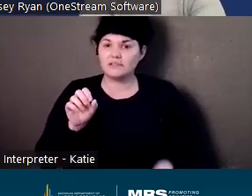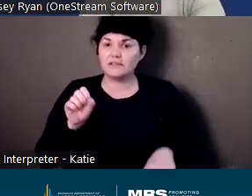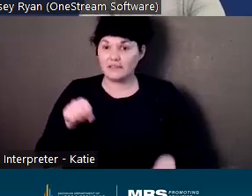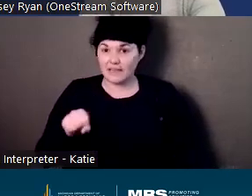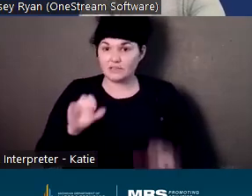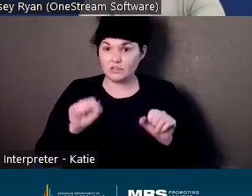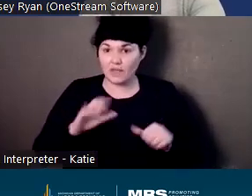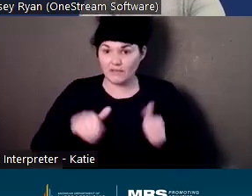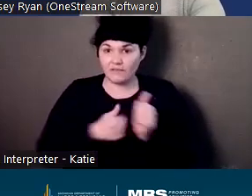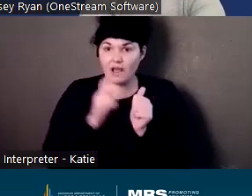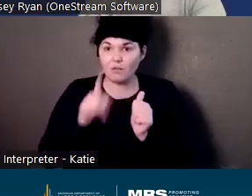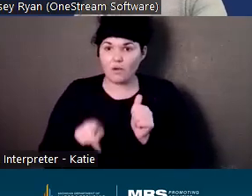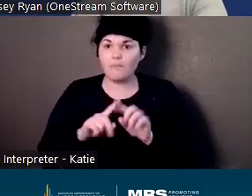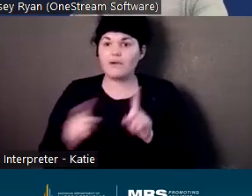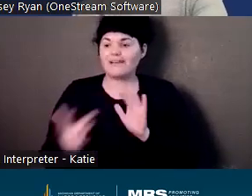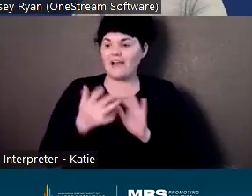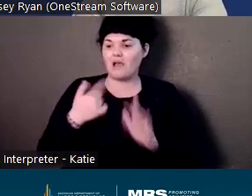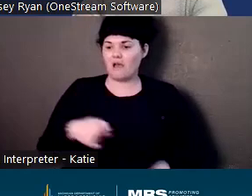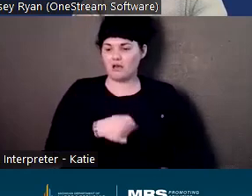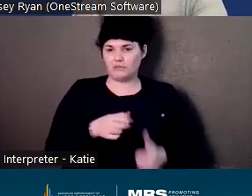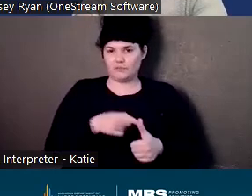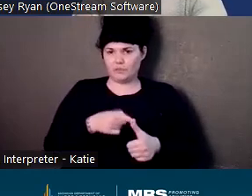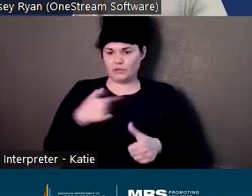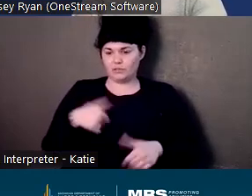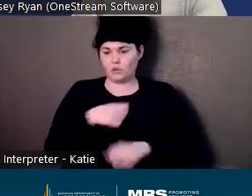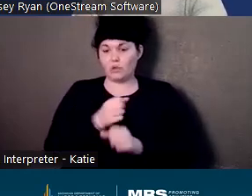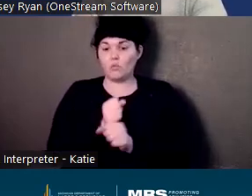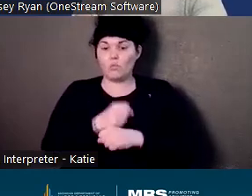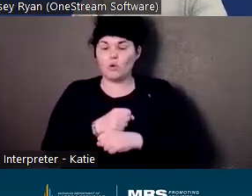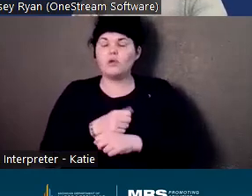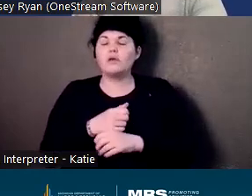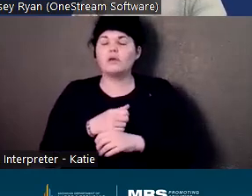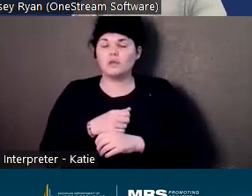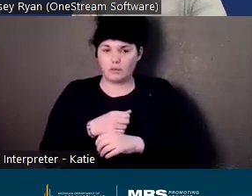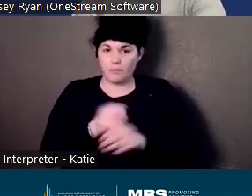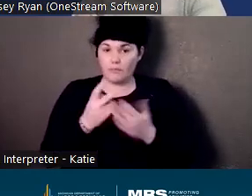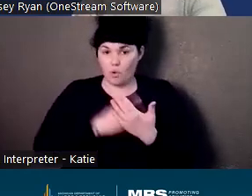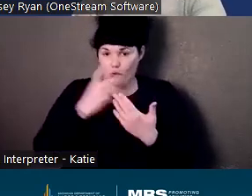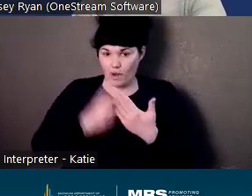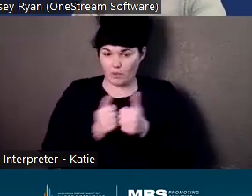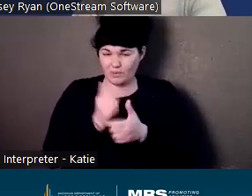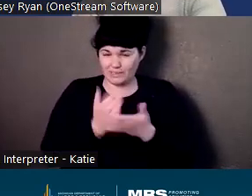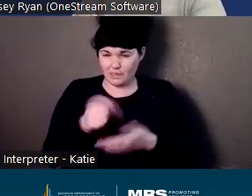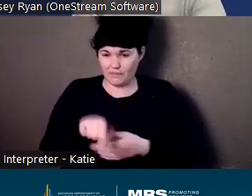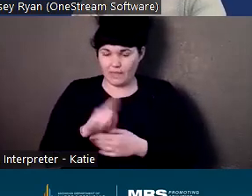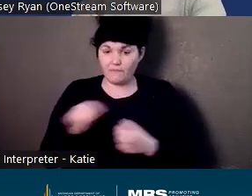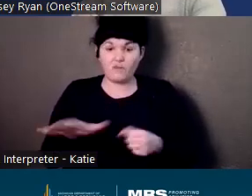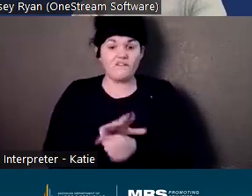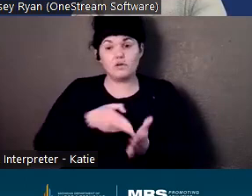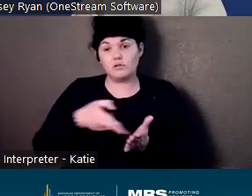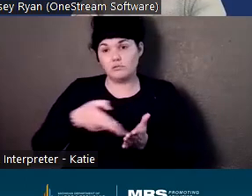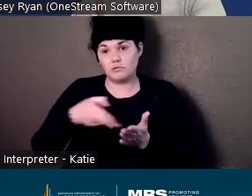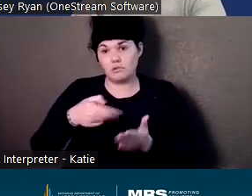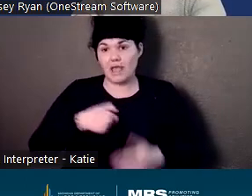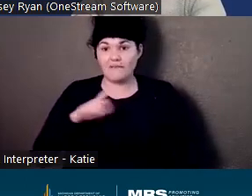kind of filter through us, because we are working on programming with some of them also. Just for full transparency, I've only